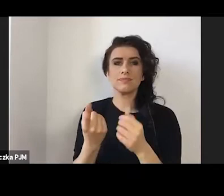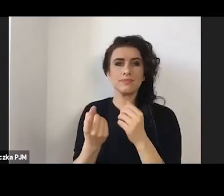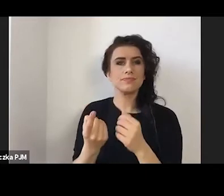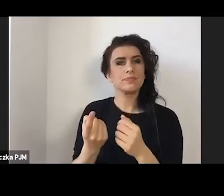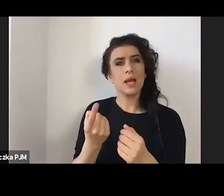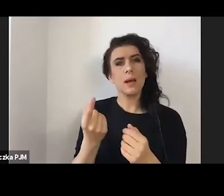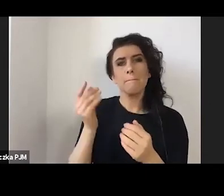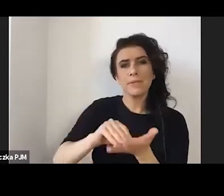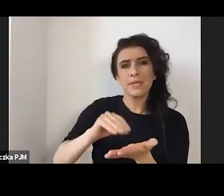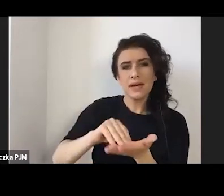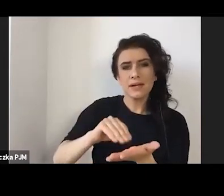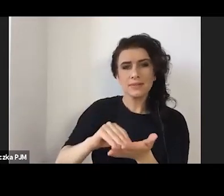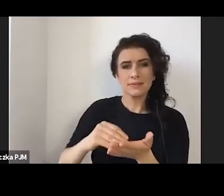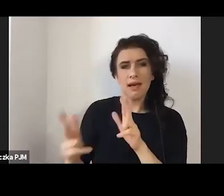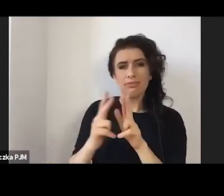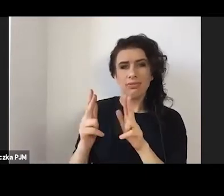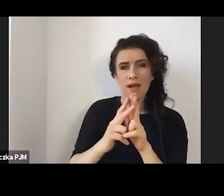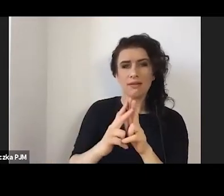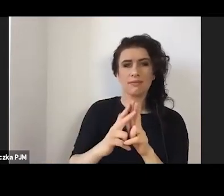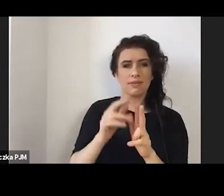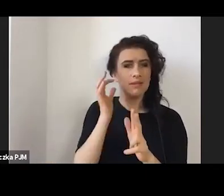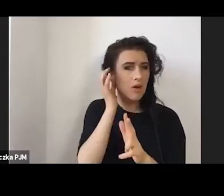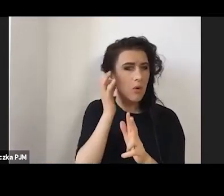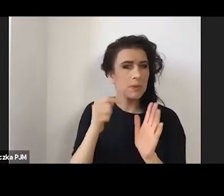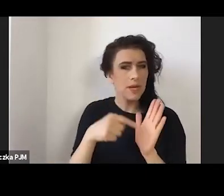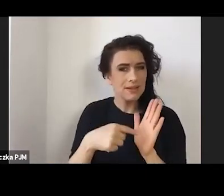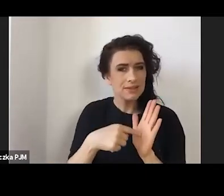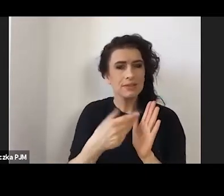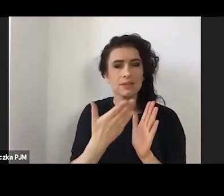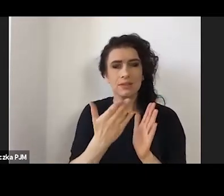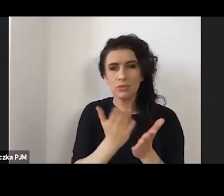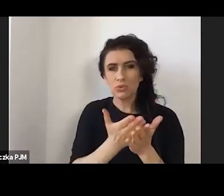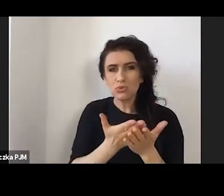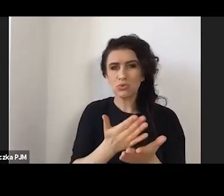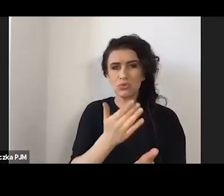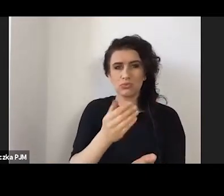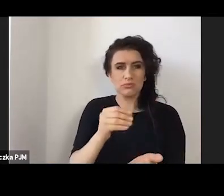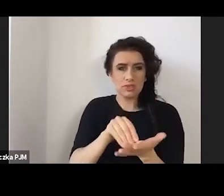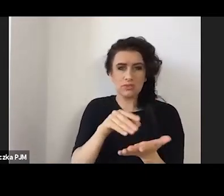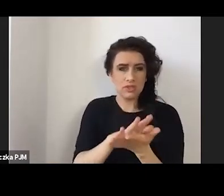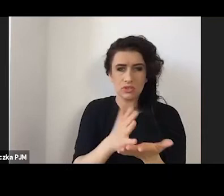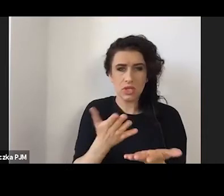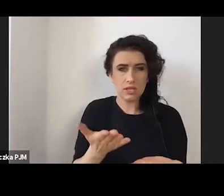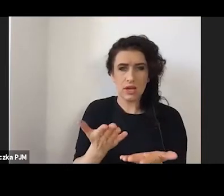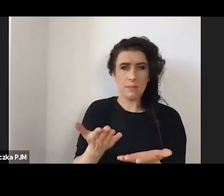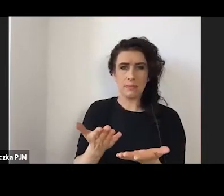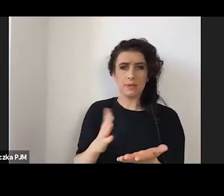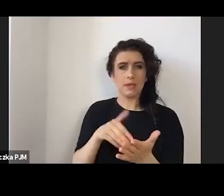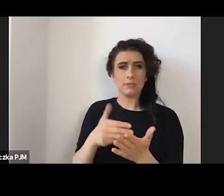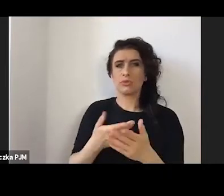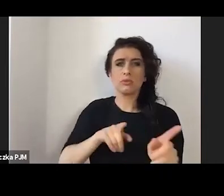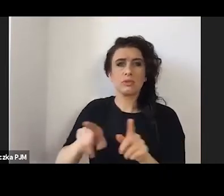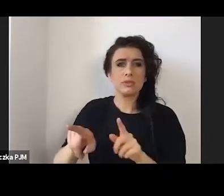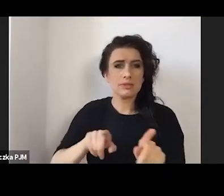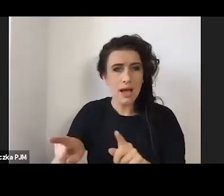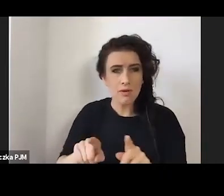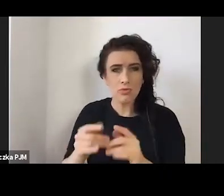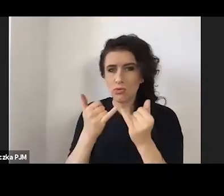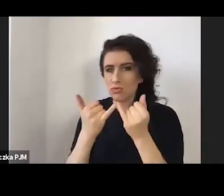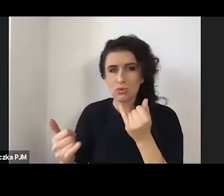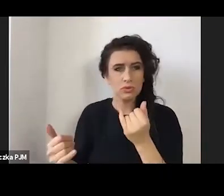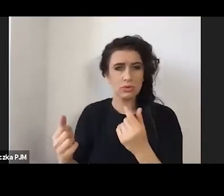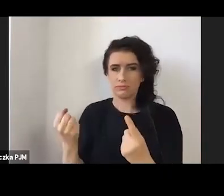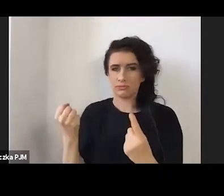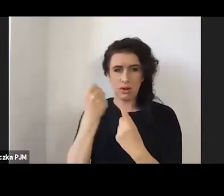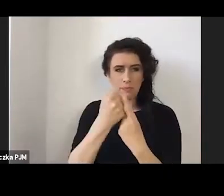symbolism, violence, and we naturalize this because we're not aware at all. I don't know what's the case in Poland, you can help me with it,